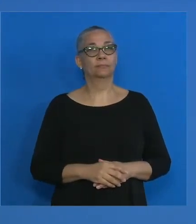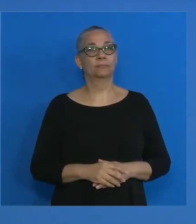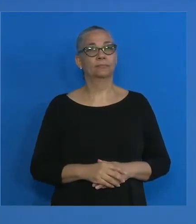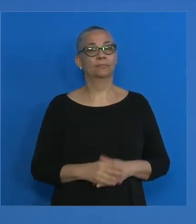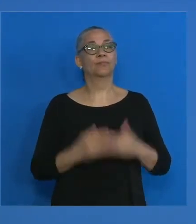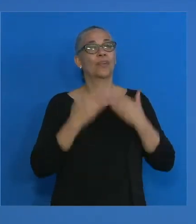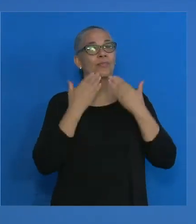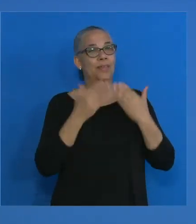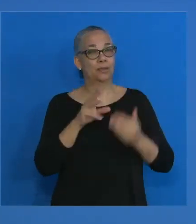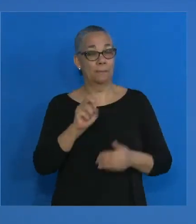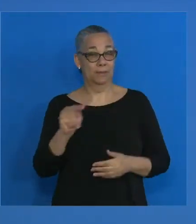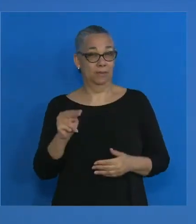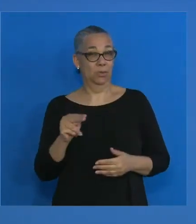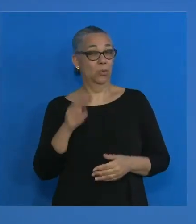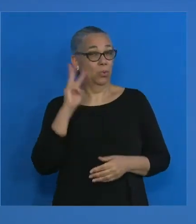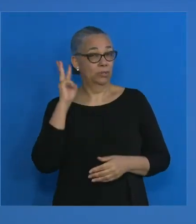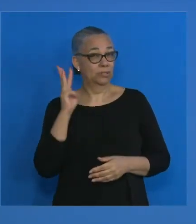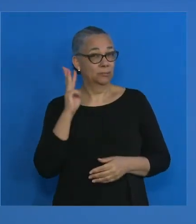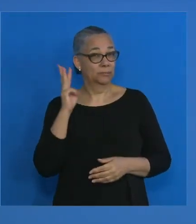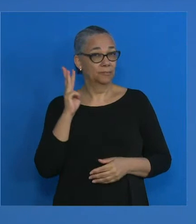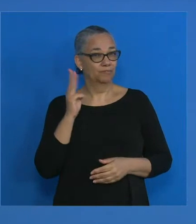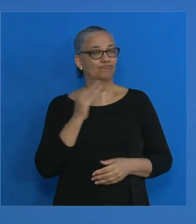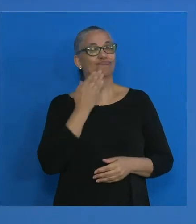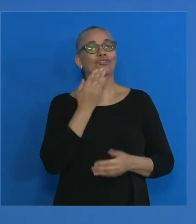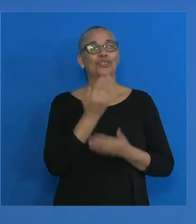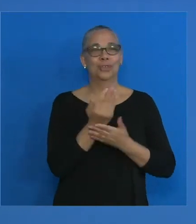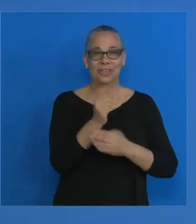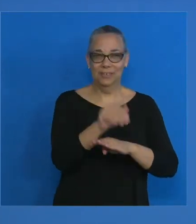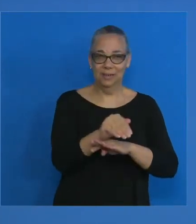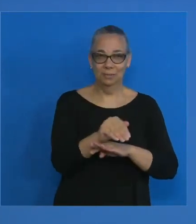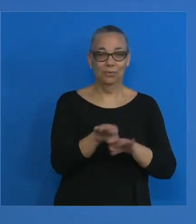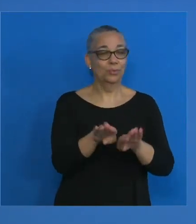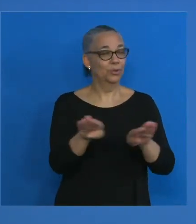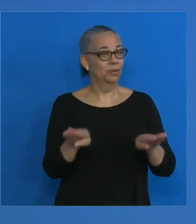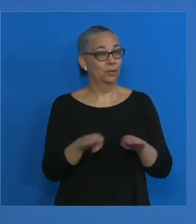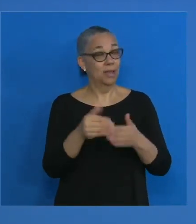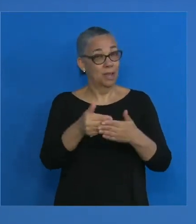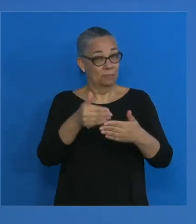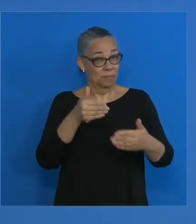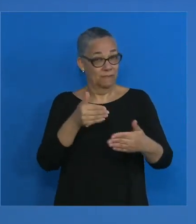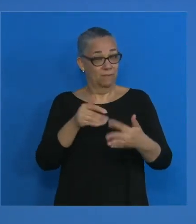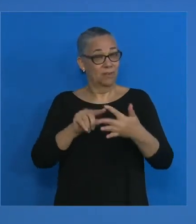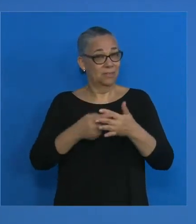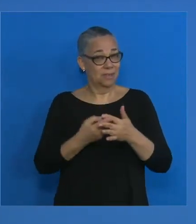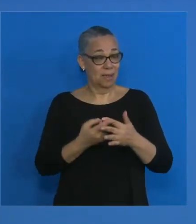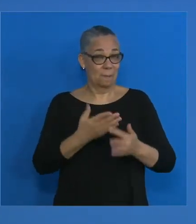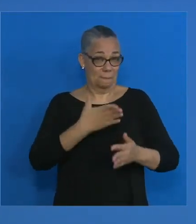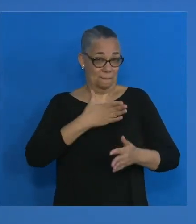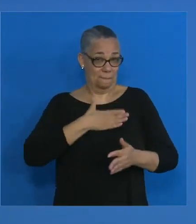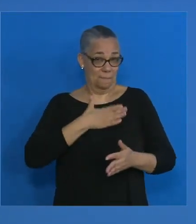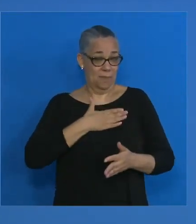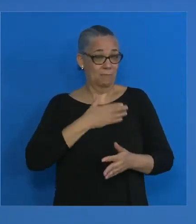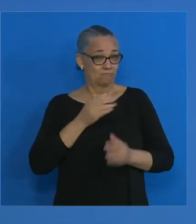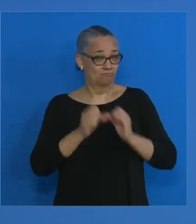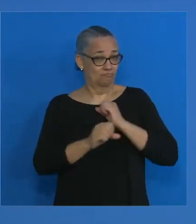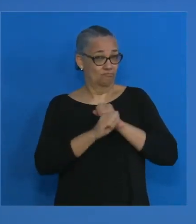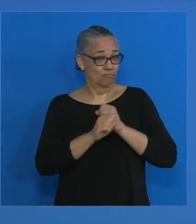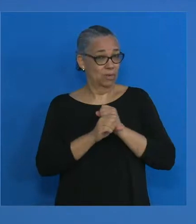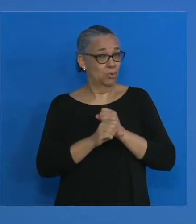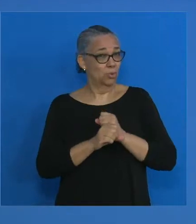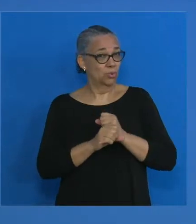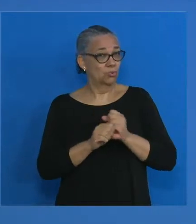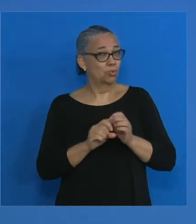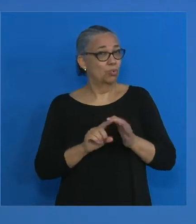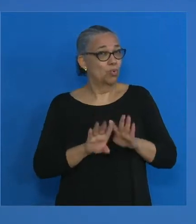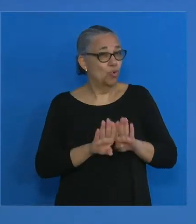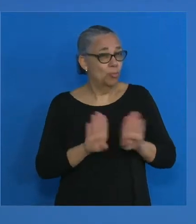Thank you, Minister Wilson. Good evening, Bermuda. Before I begin my press statement, I would like to reiterate that